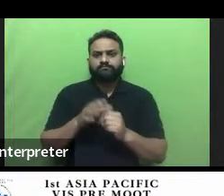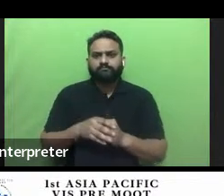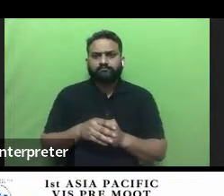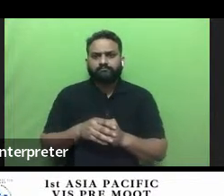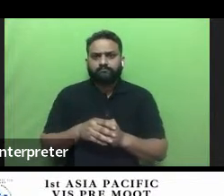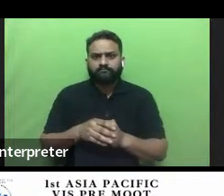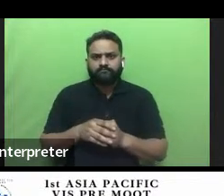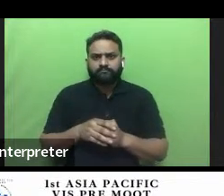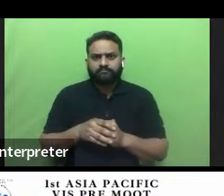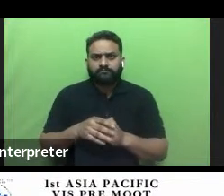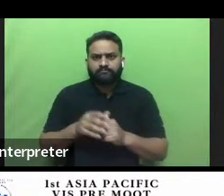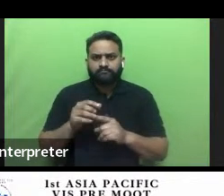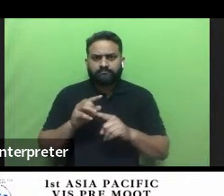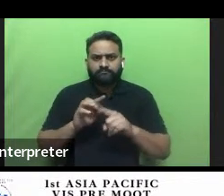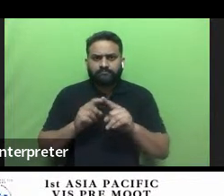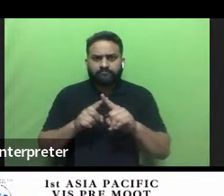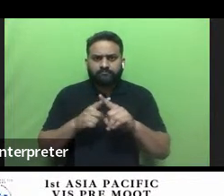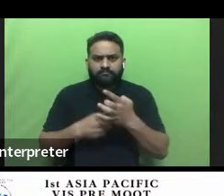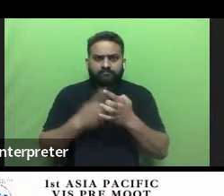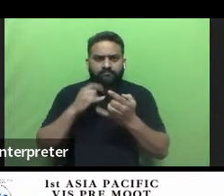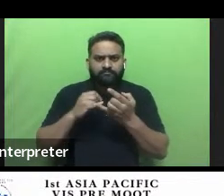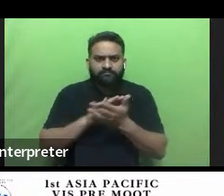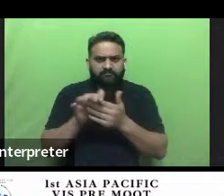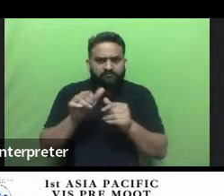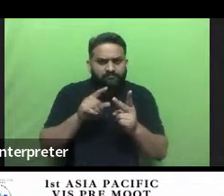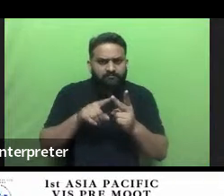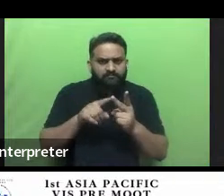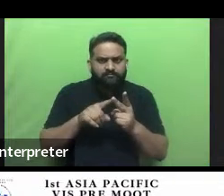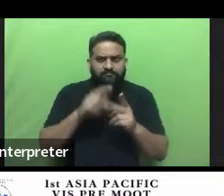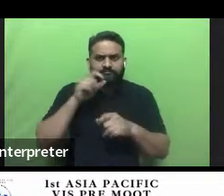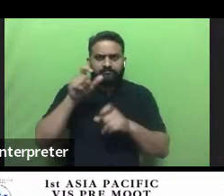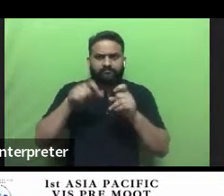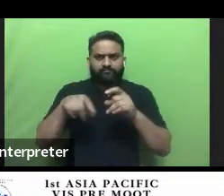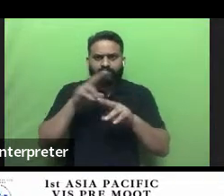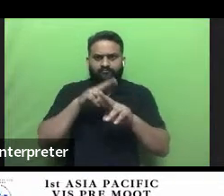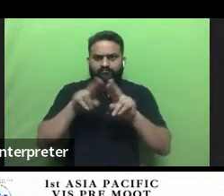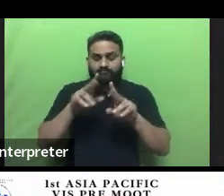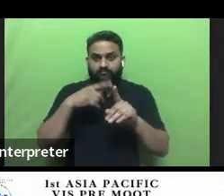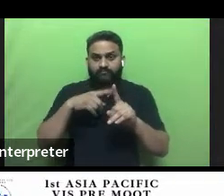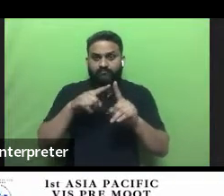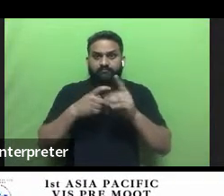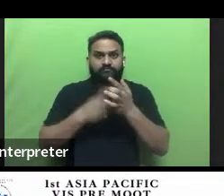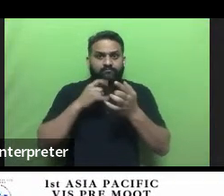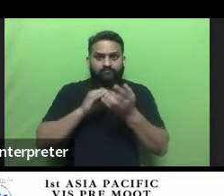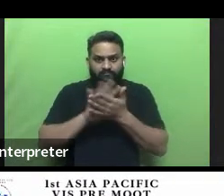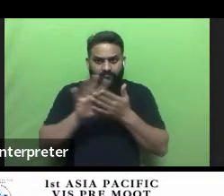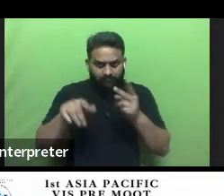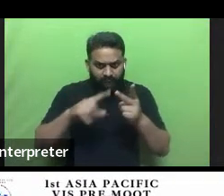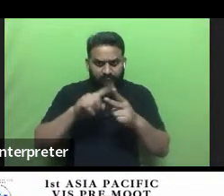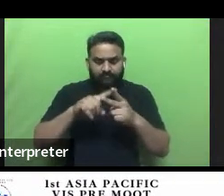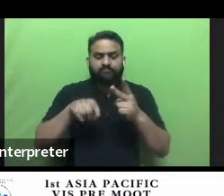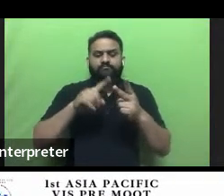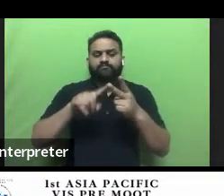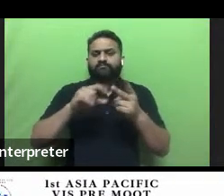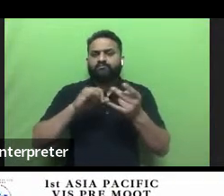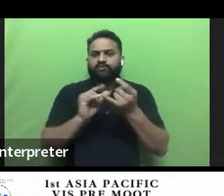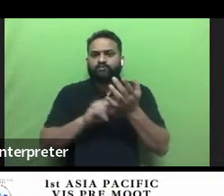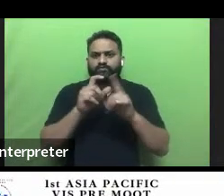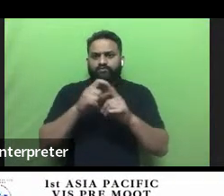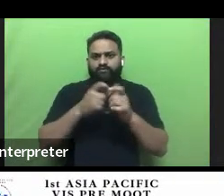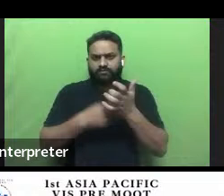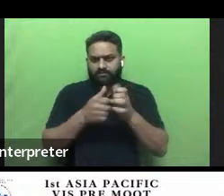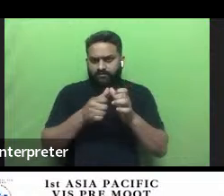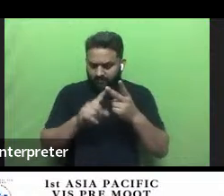Patricia. Oh dear, I don't have everybody's full name. There's Patricia and Sundra and